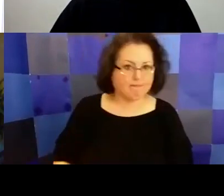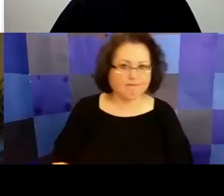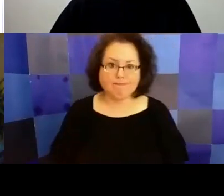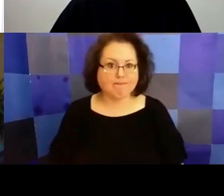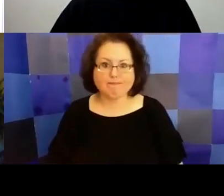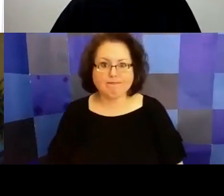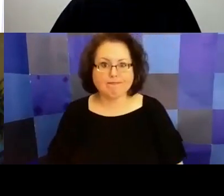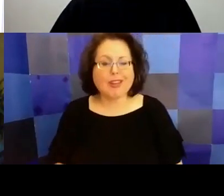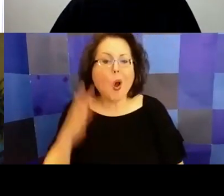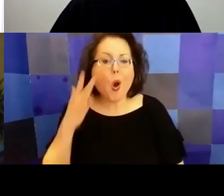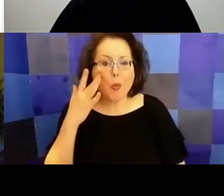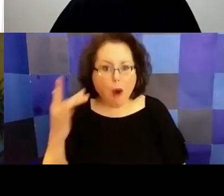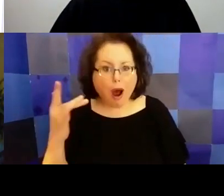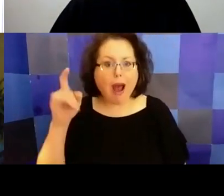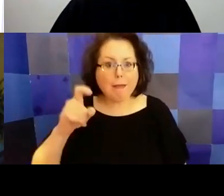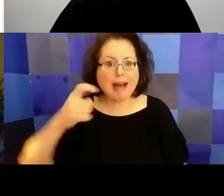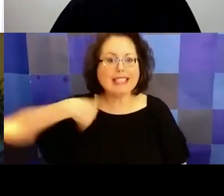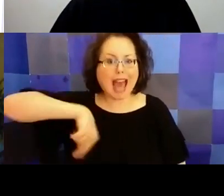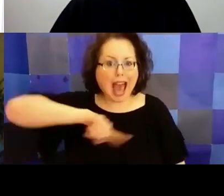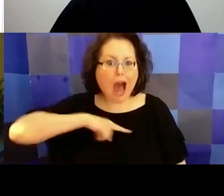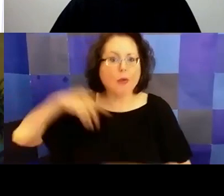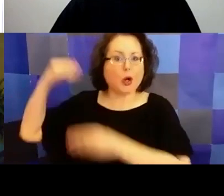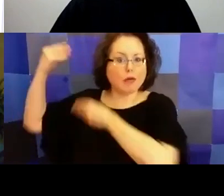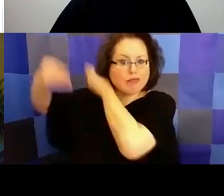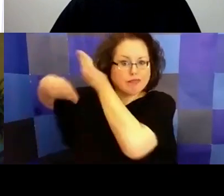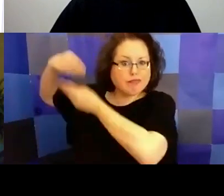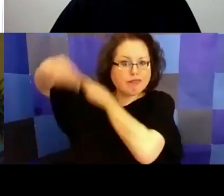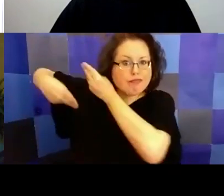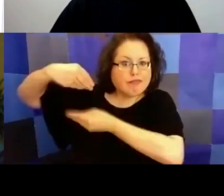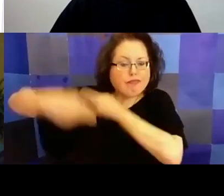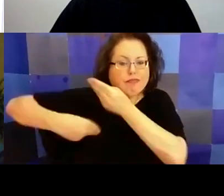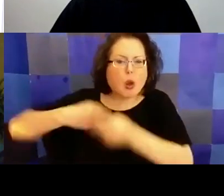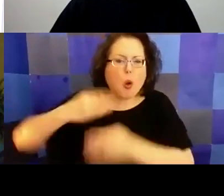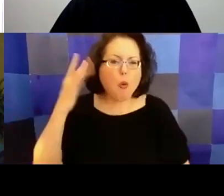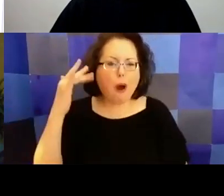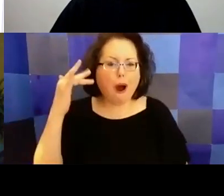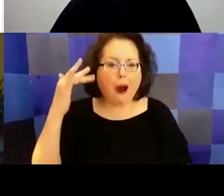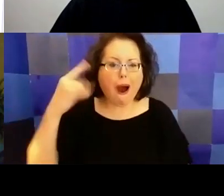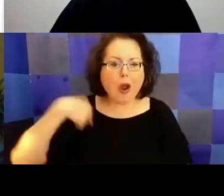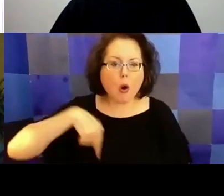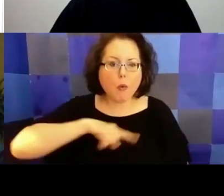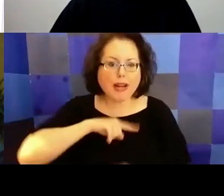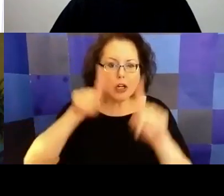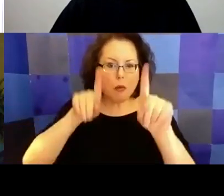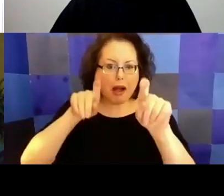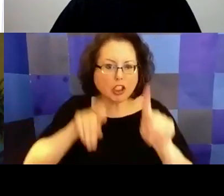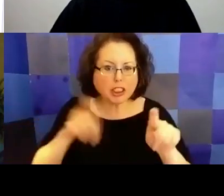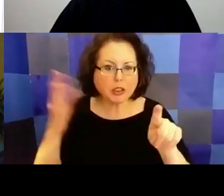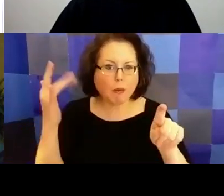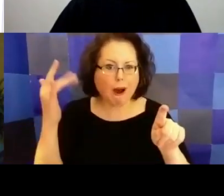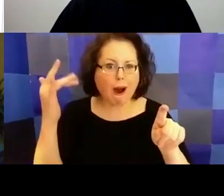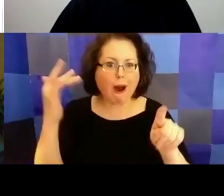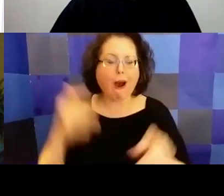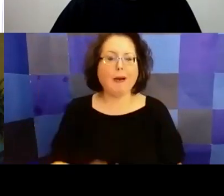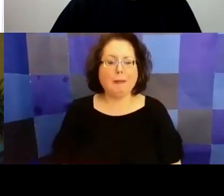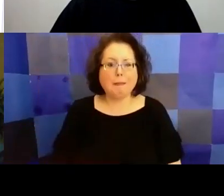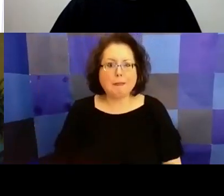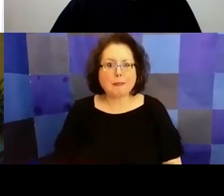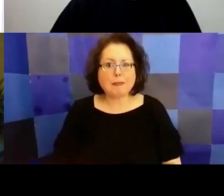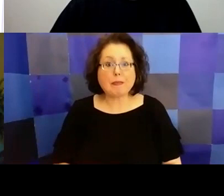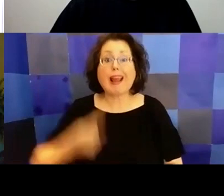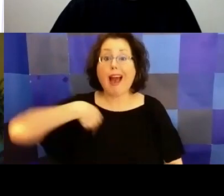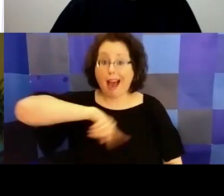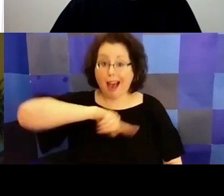So why must our lineage and our heritage be the deep question? Our